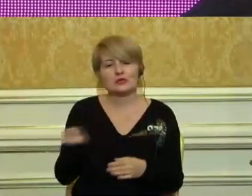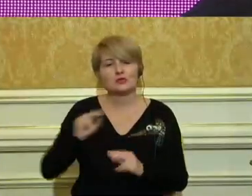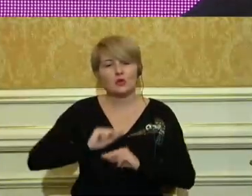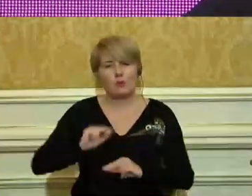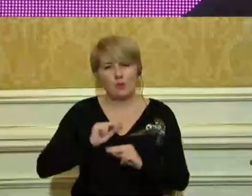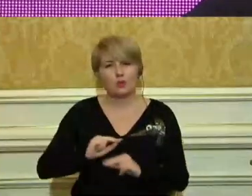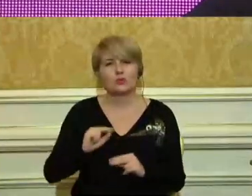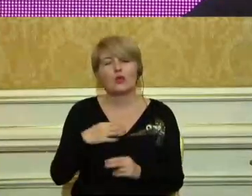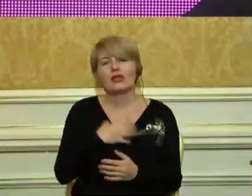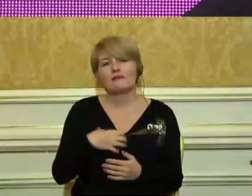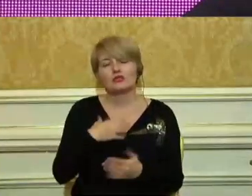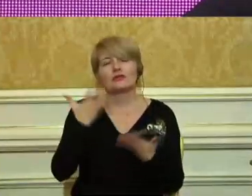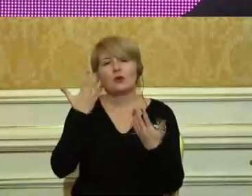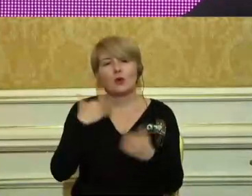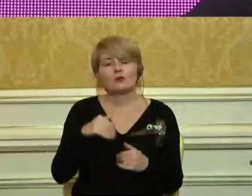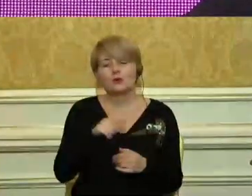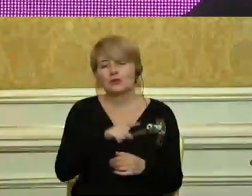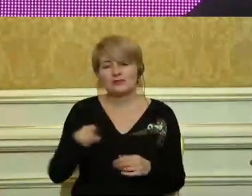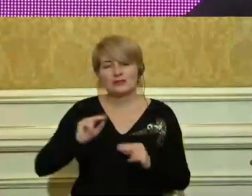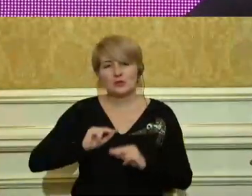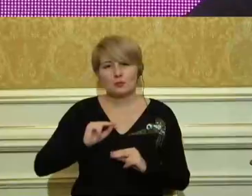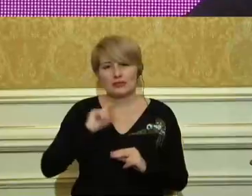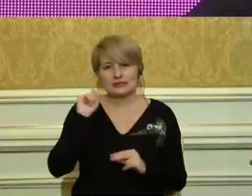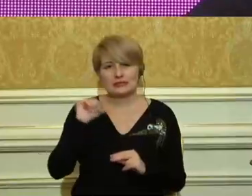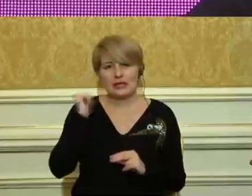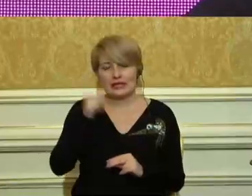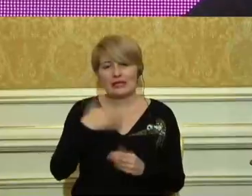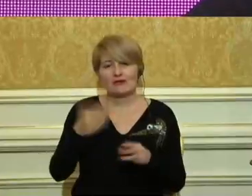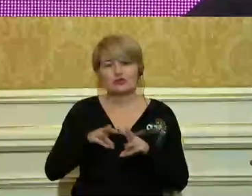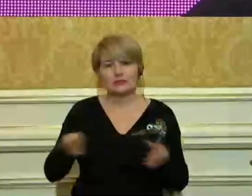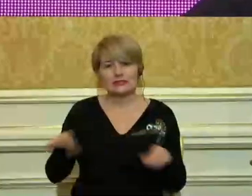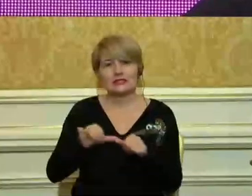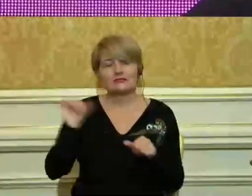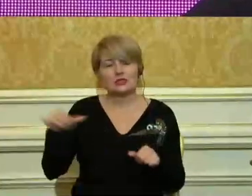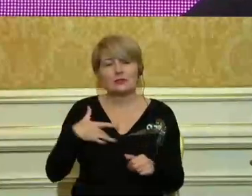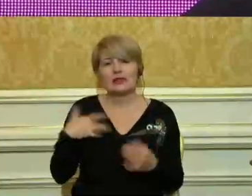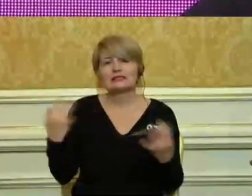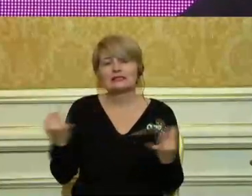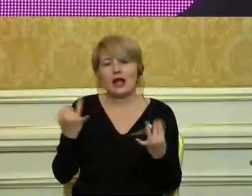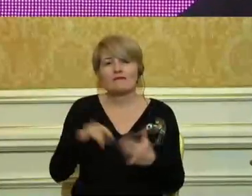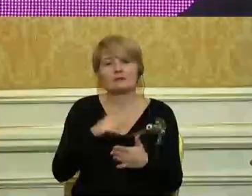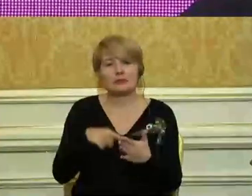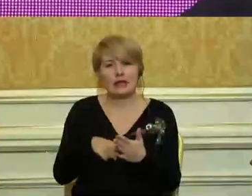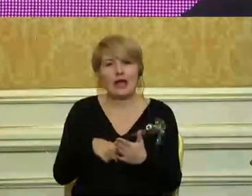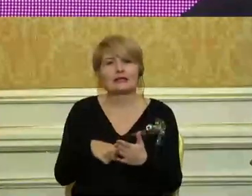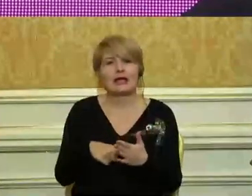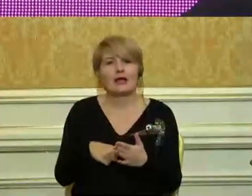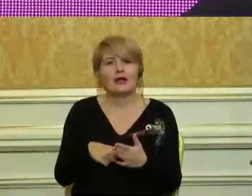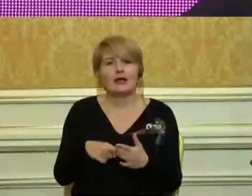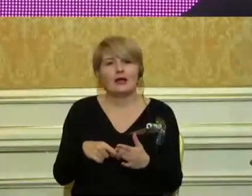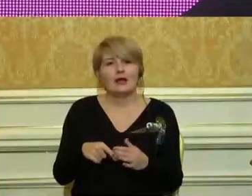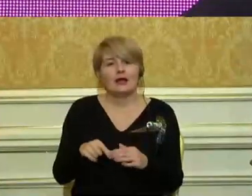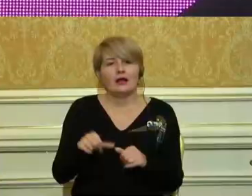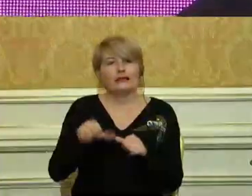your work, which is extremely important you've done for us, especially your ministry? You've done a lot of work. So, we're just